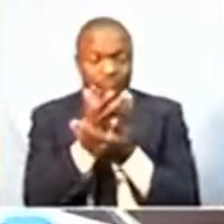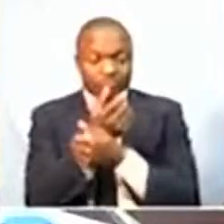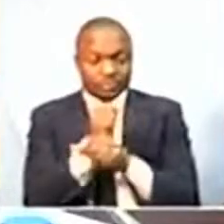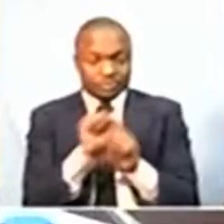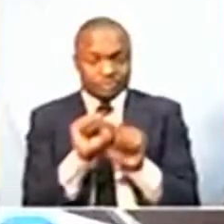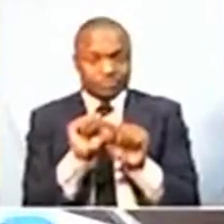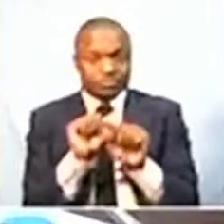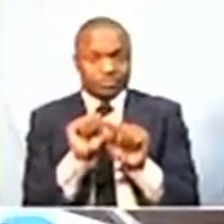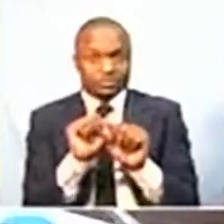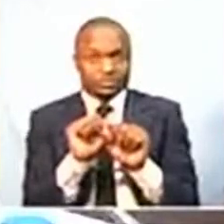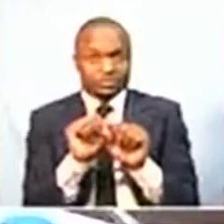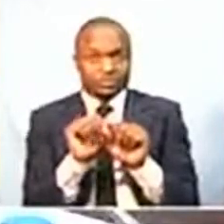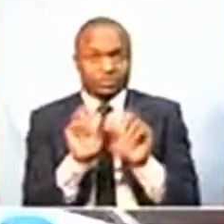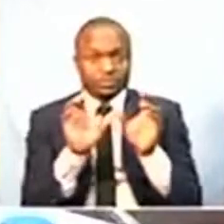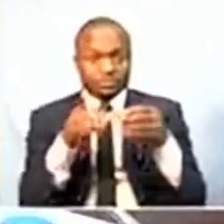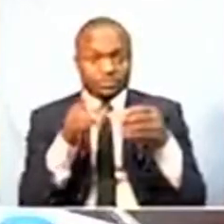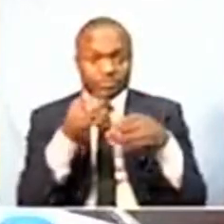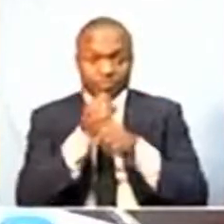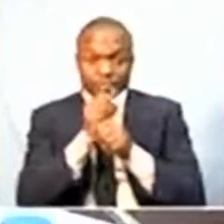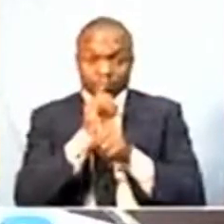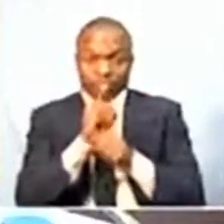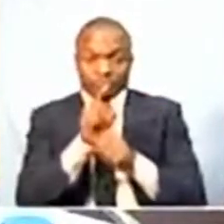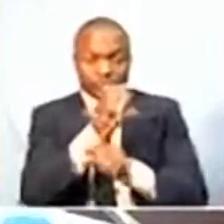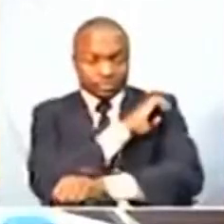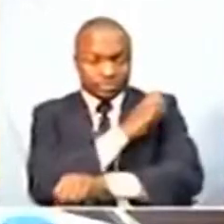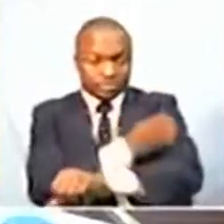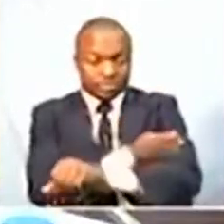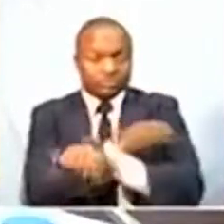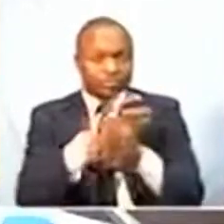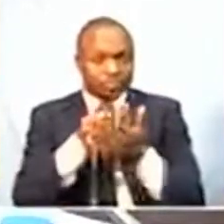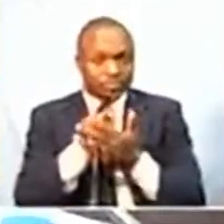Chair. Council is ensuring that the empowerment grants are